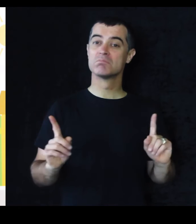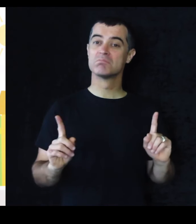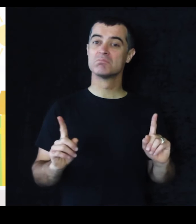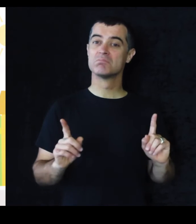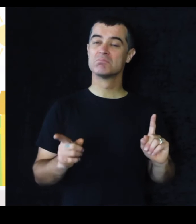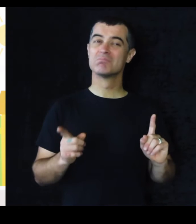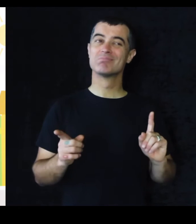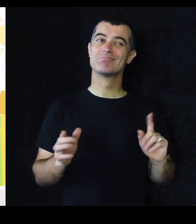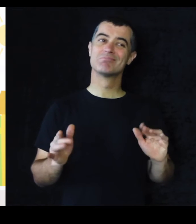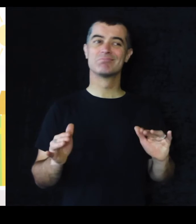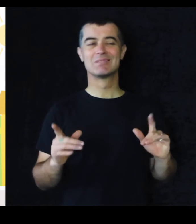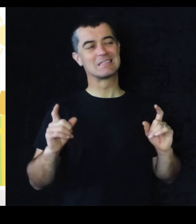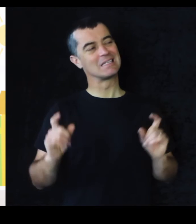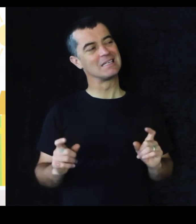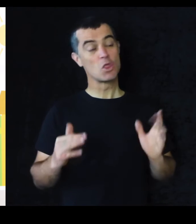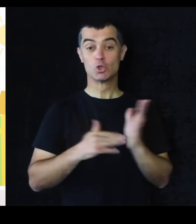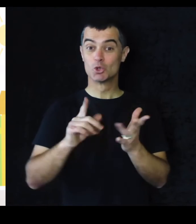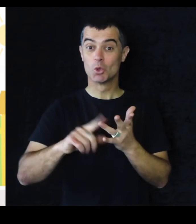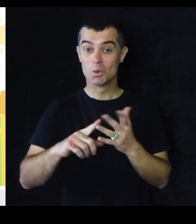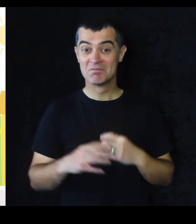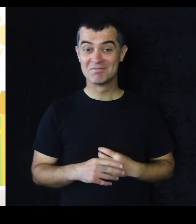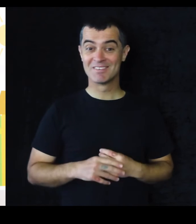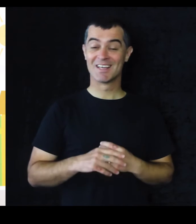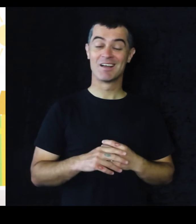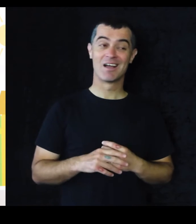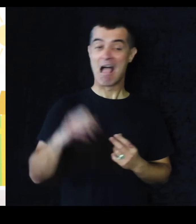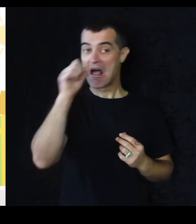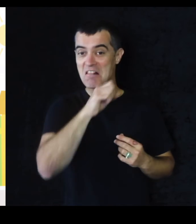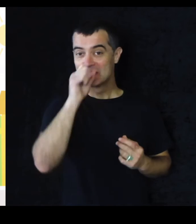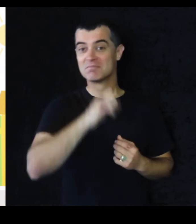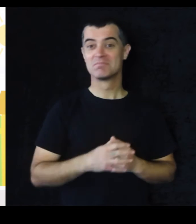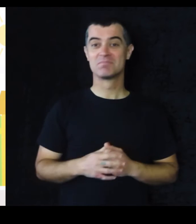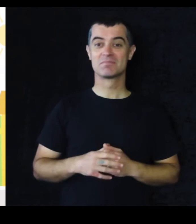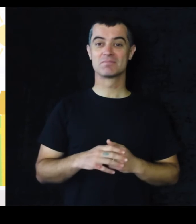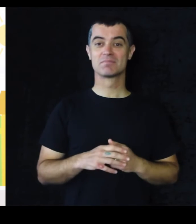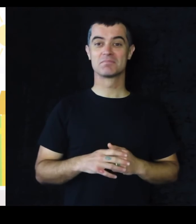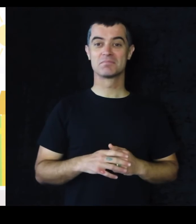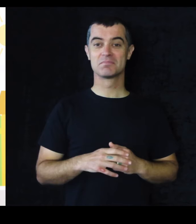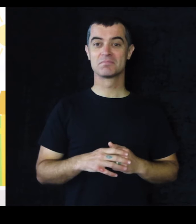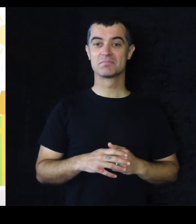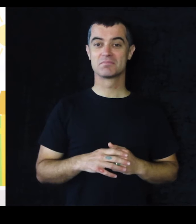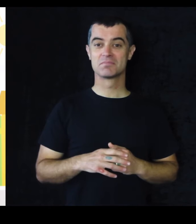be near the zoo, near animals.